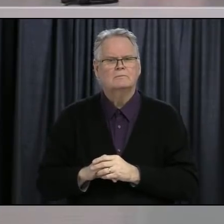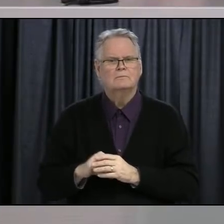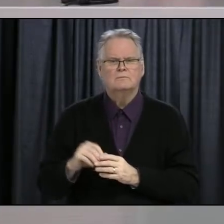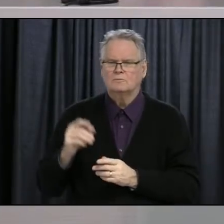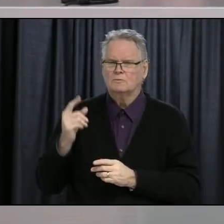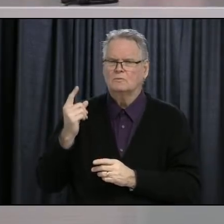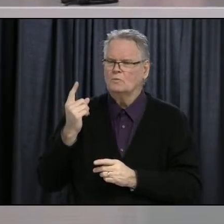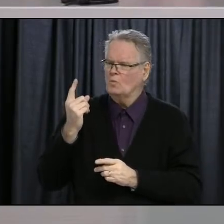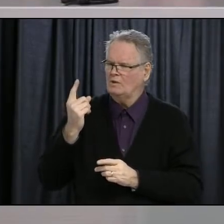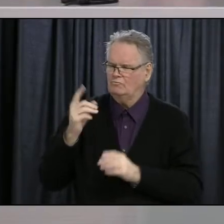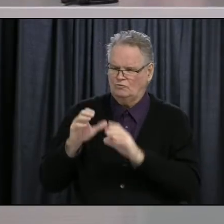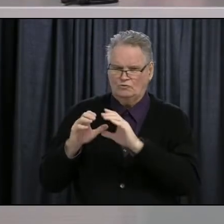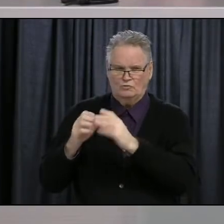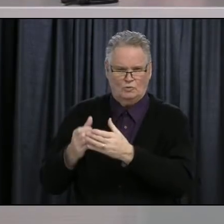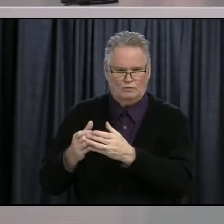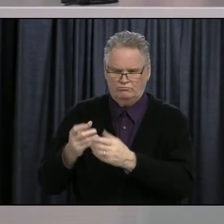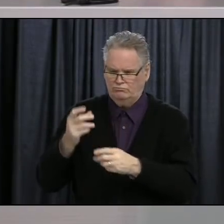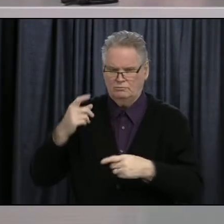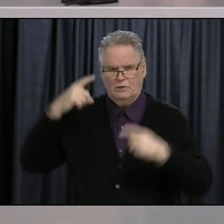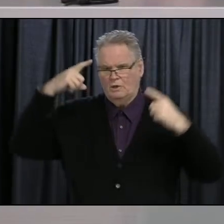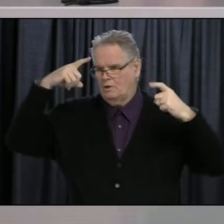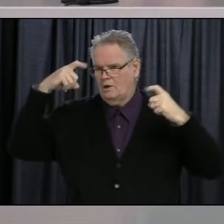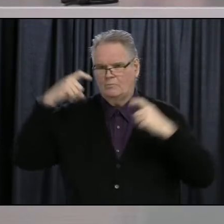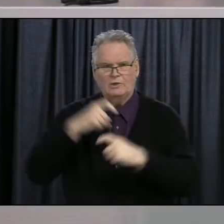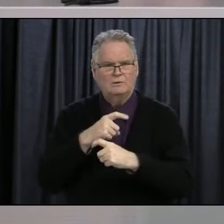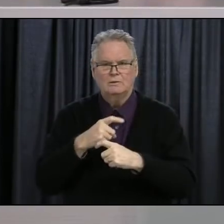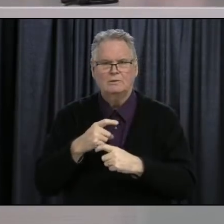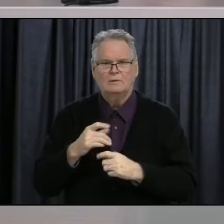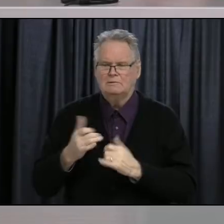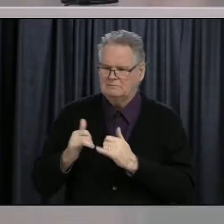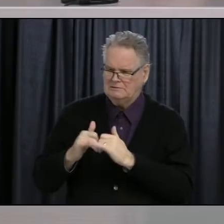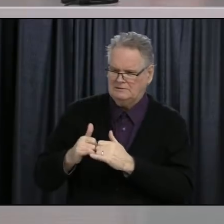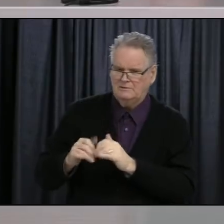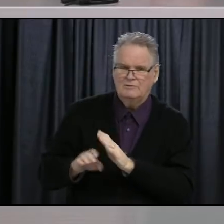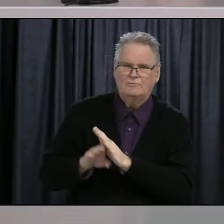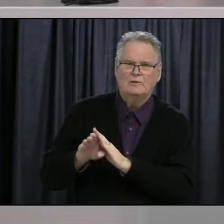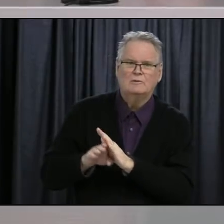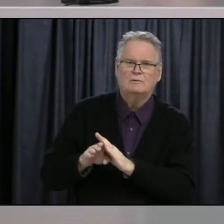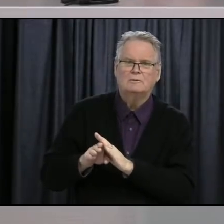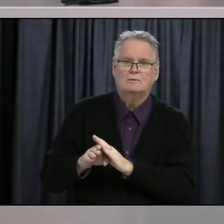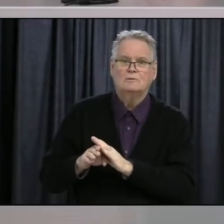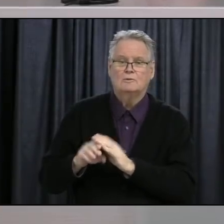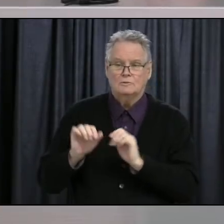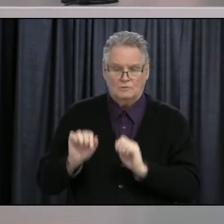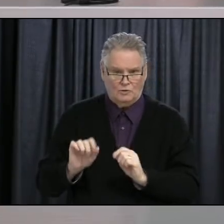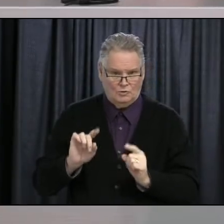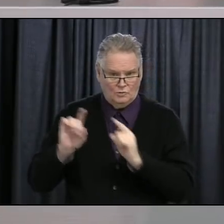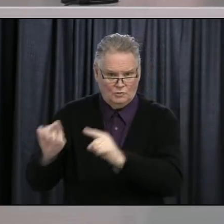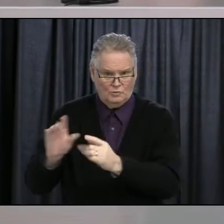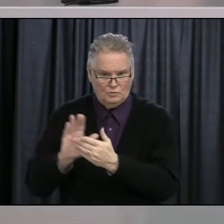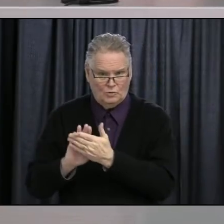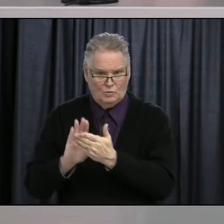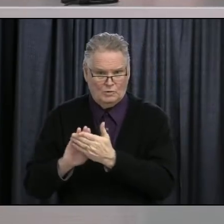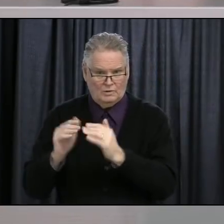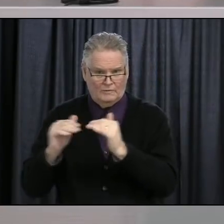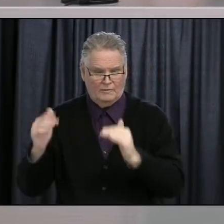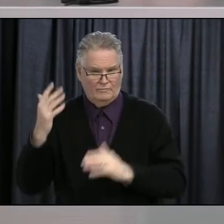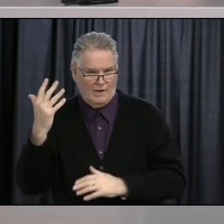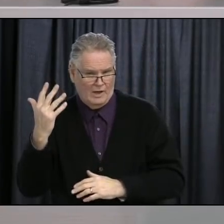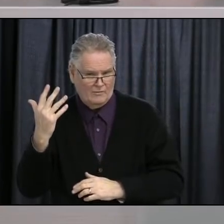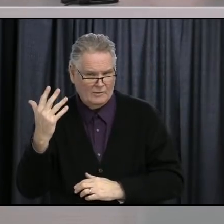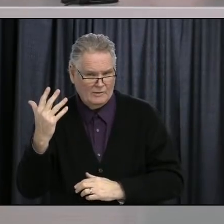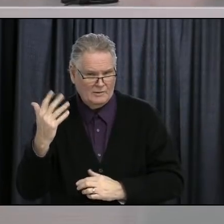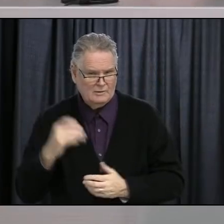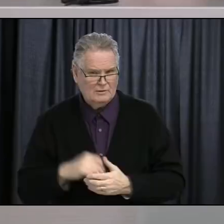for all? Why there's a rush for everyone to get back? A lot of these students can't physically distance. There is no